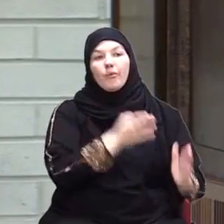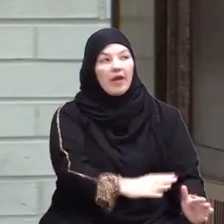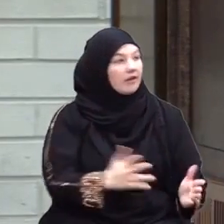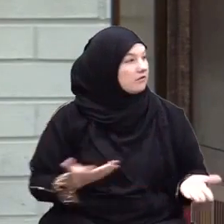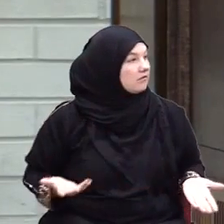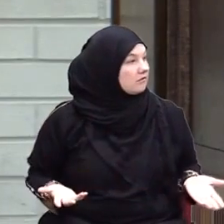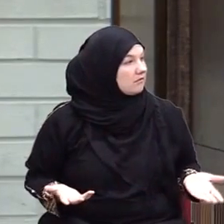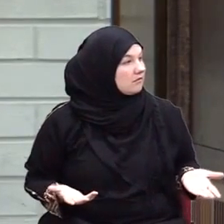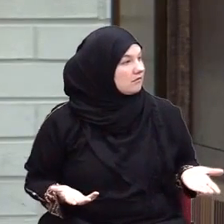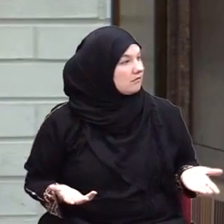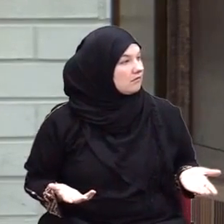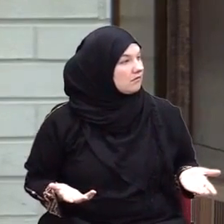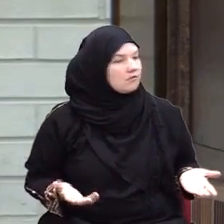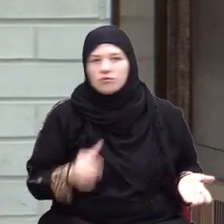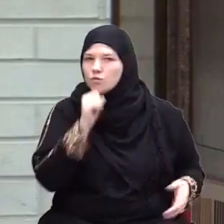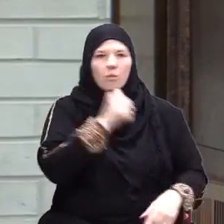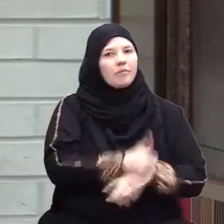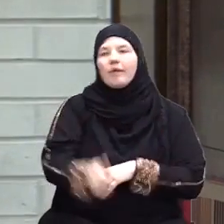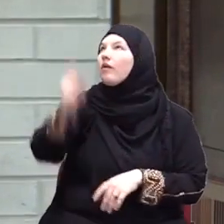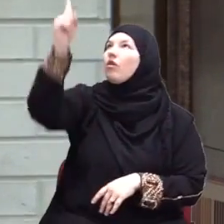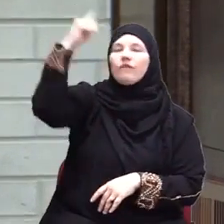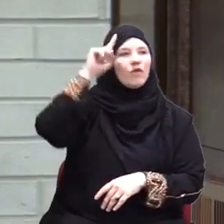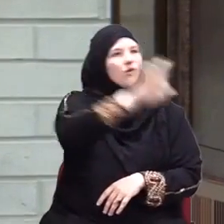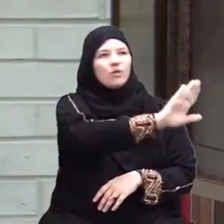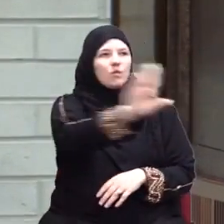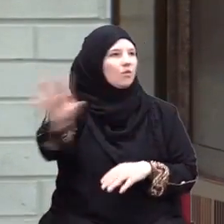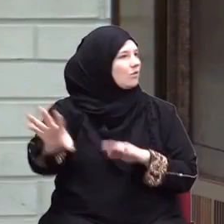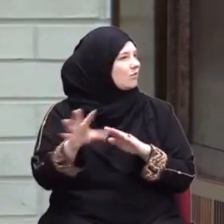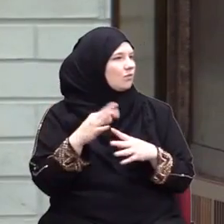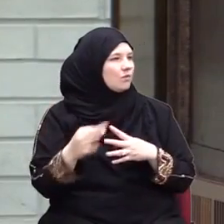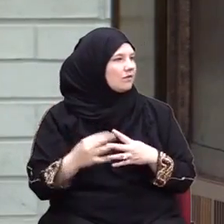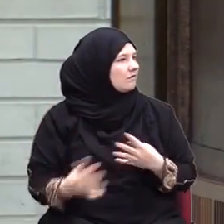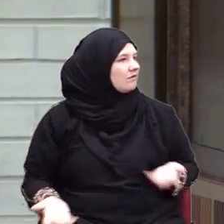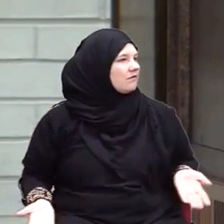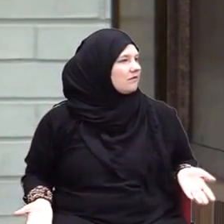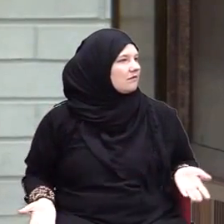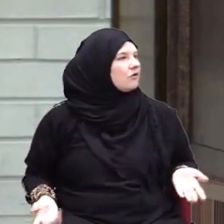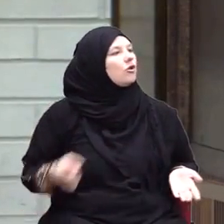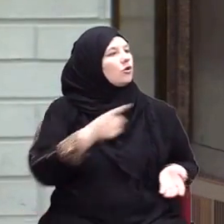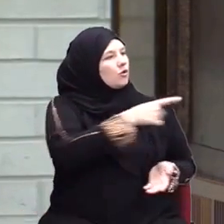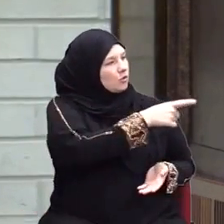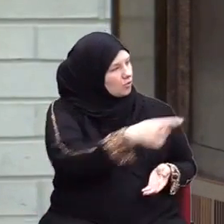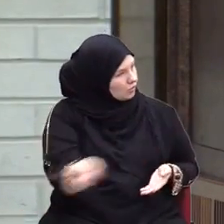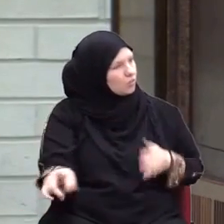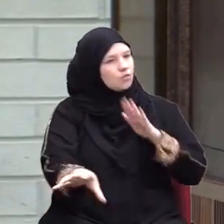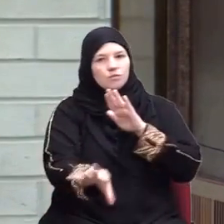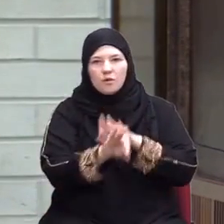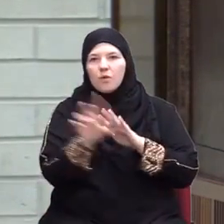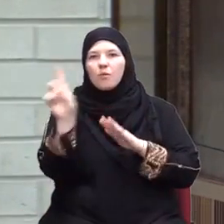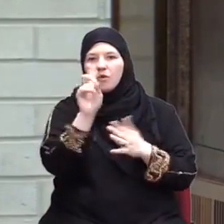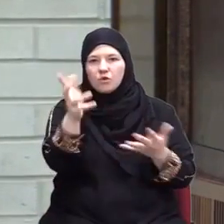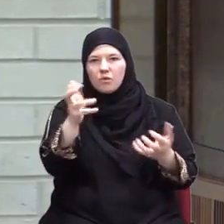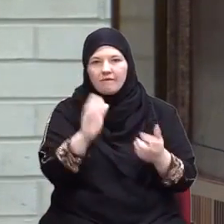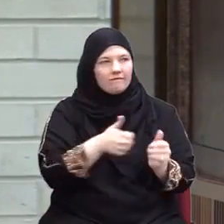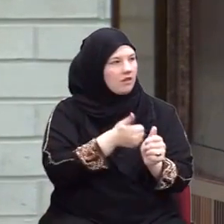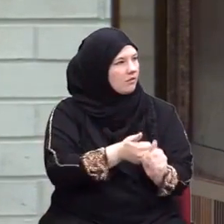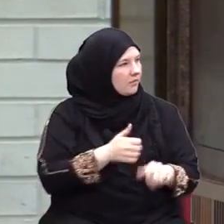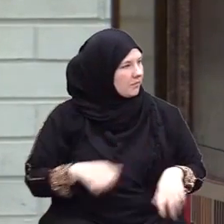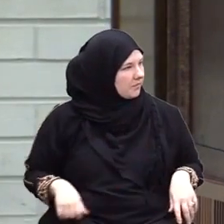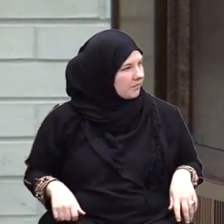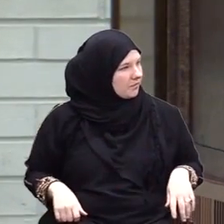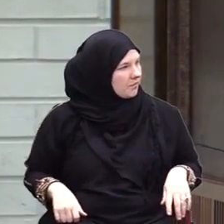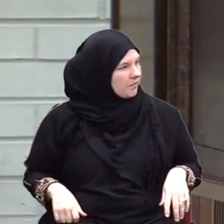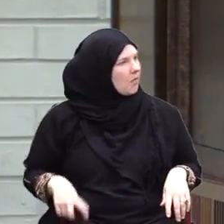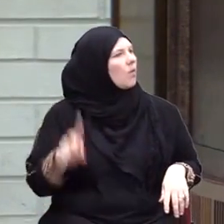right? Don't blame Allah for your choice. You chose where to go. Where does it come